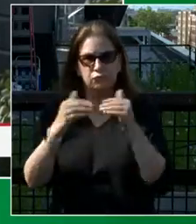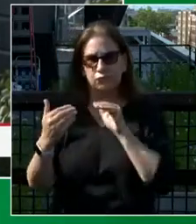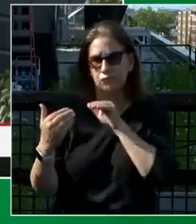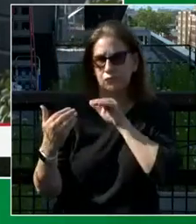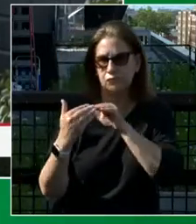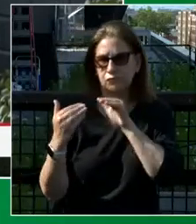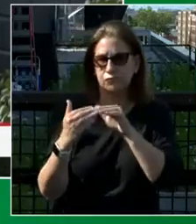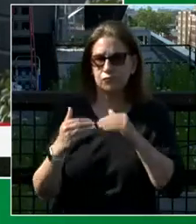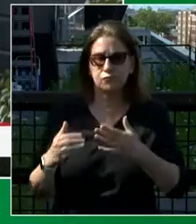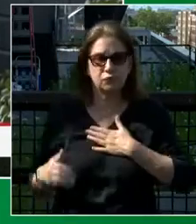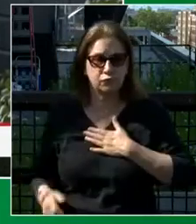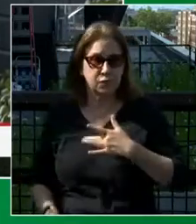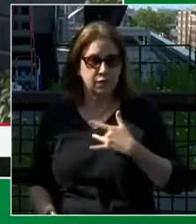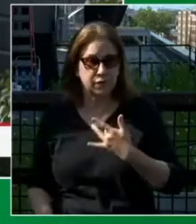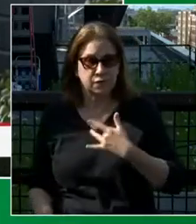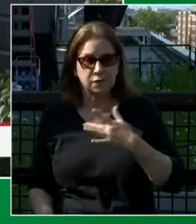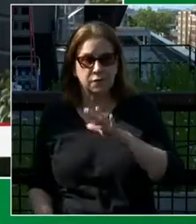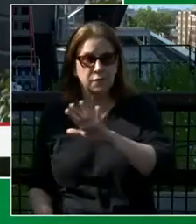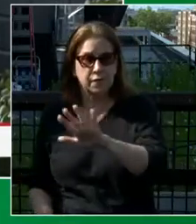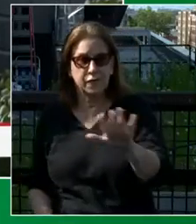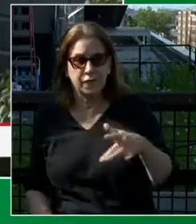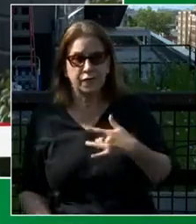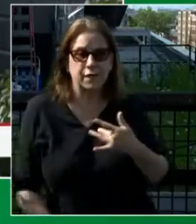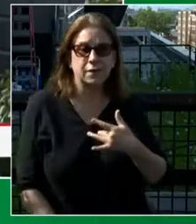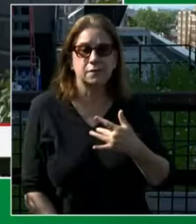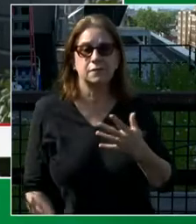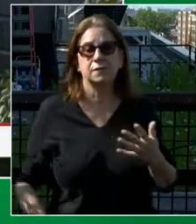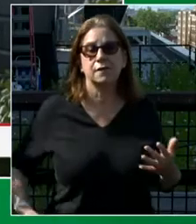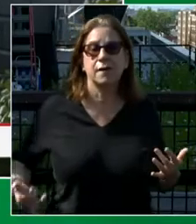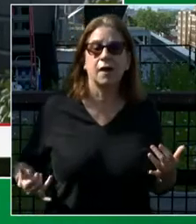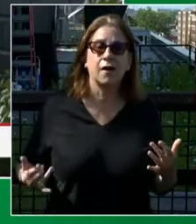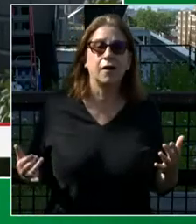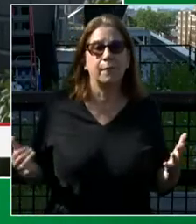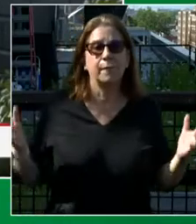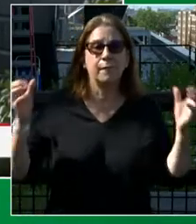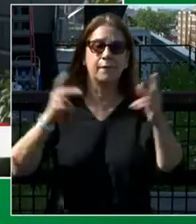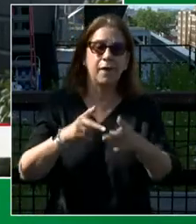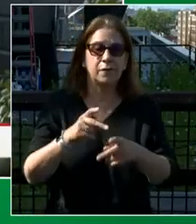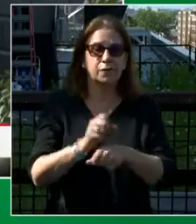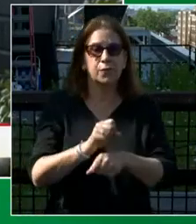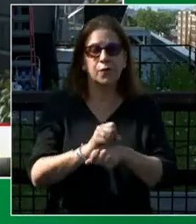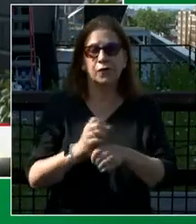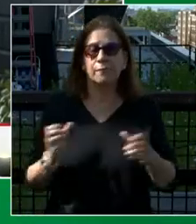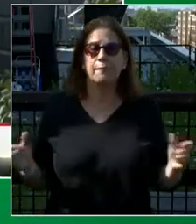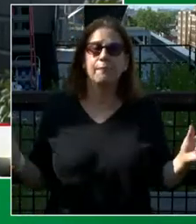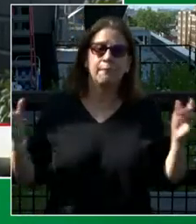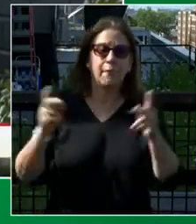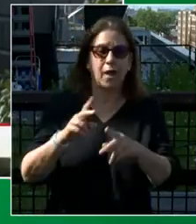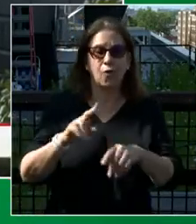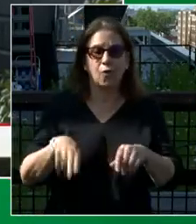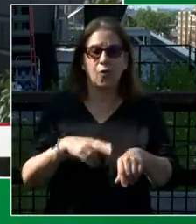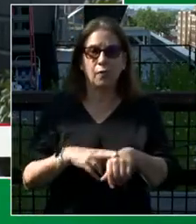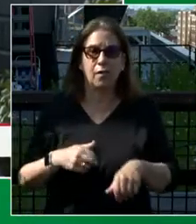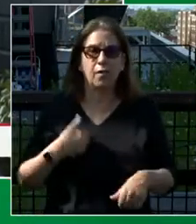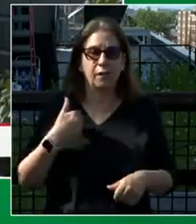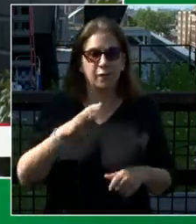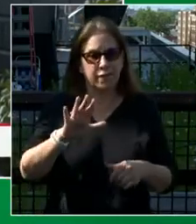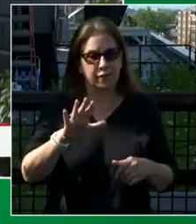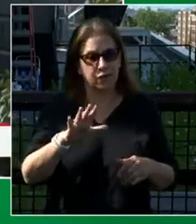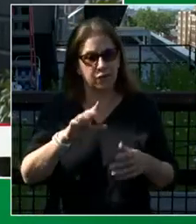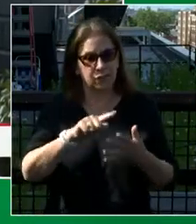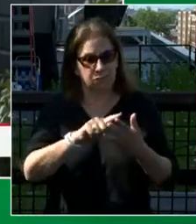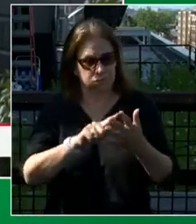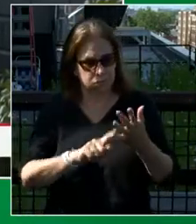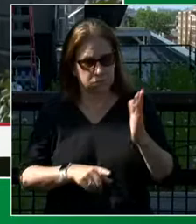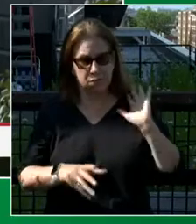or normal life, to think about how these things that are so unacceptable do we continue to work towards and sort of use